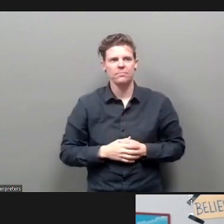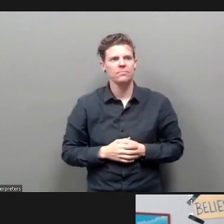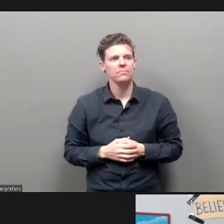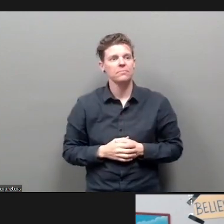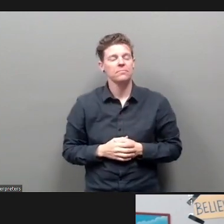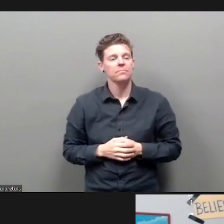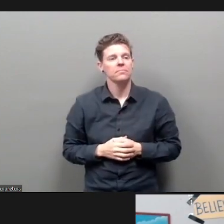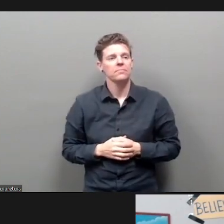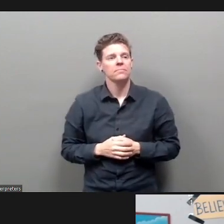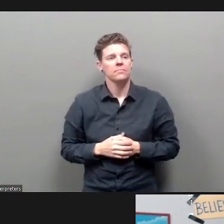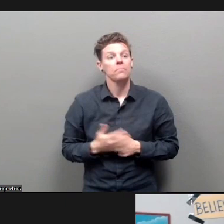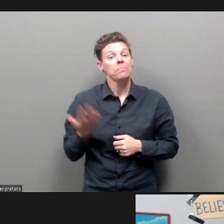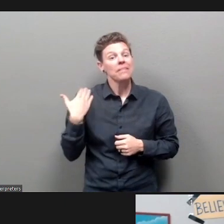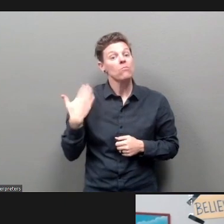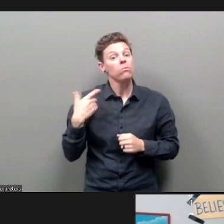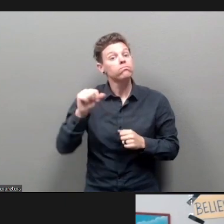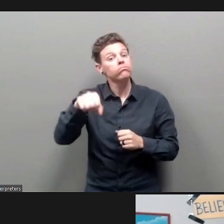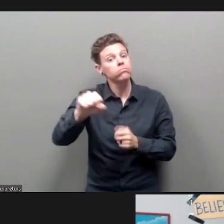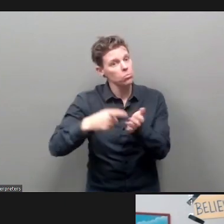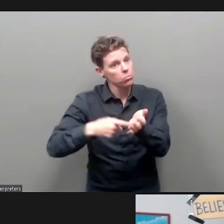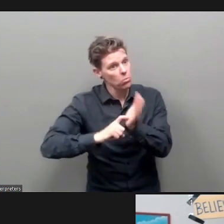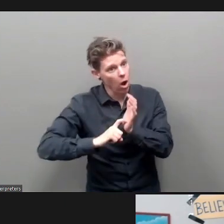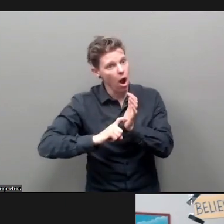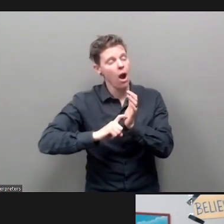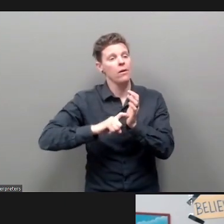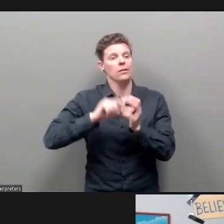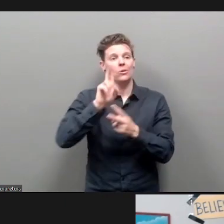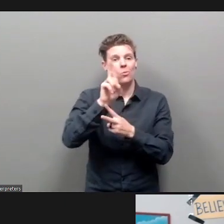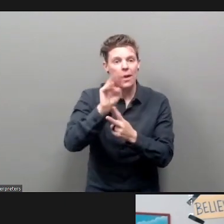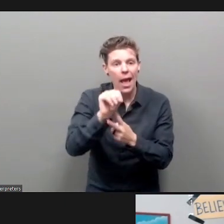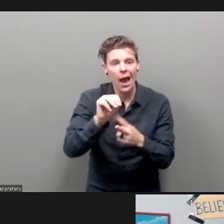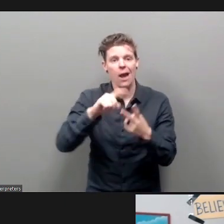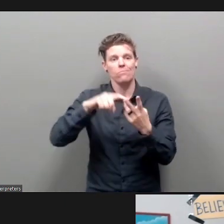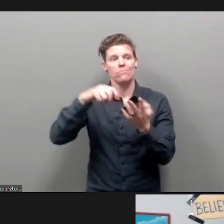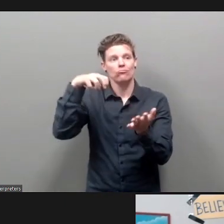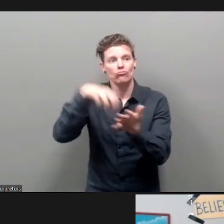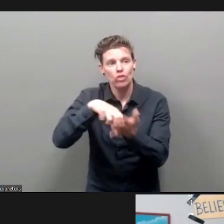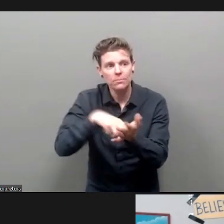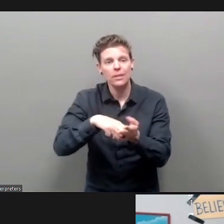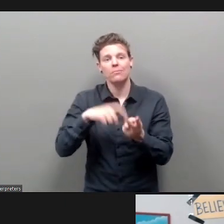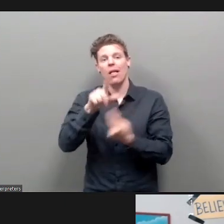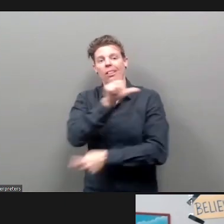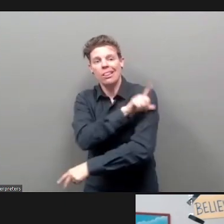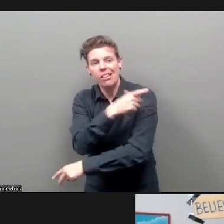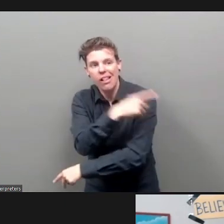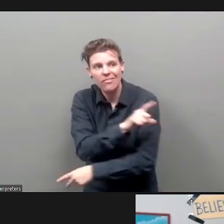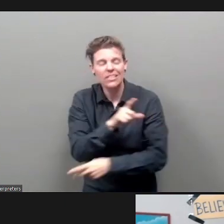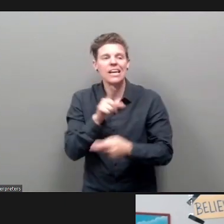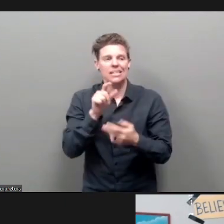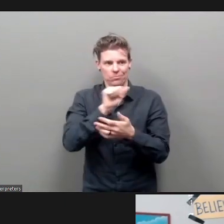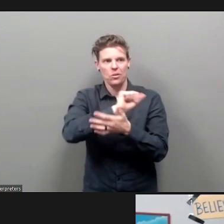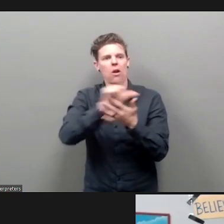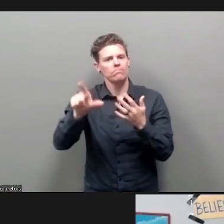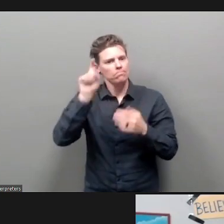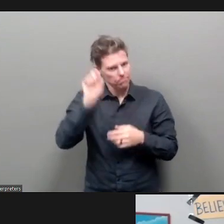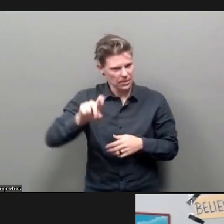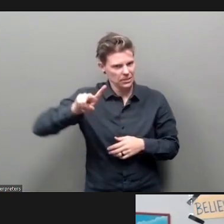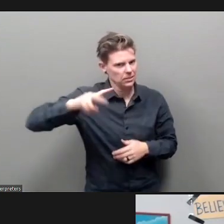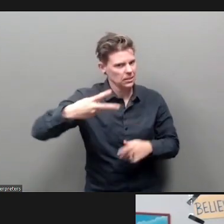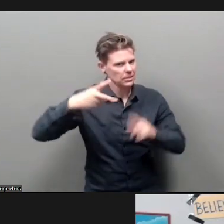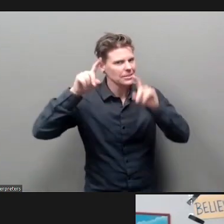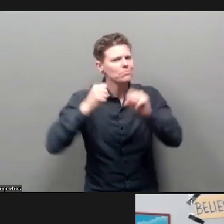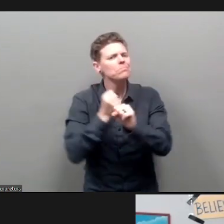know UNM, Pres, Lovelace all repeat the test in the ED. We also use